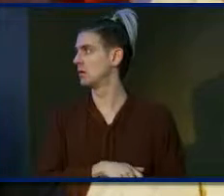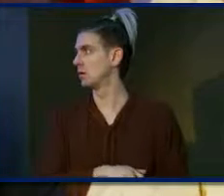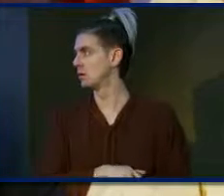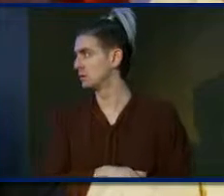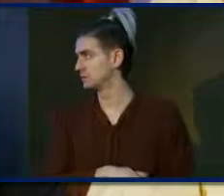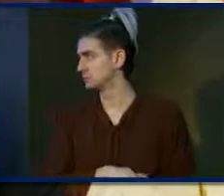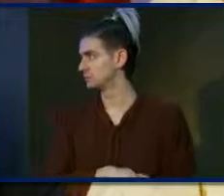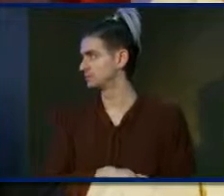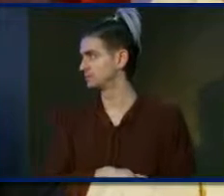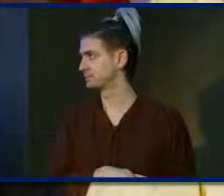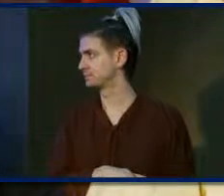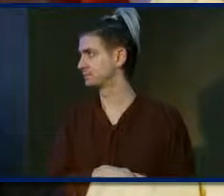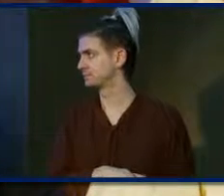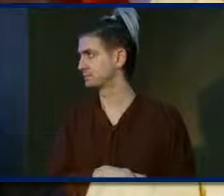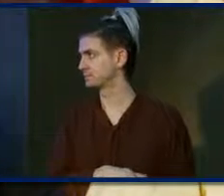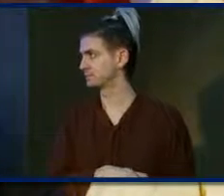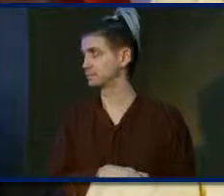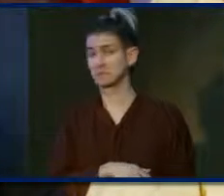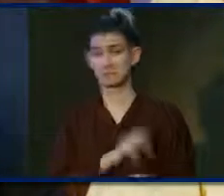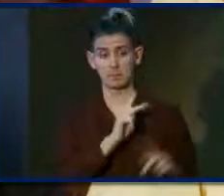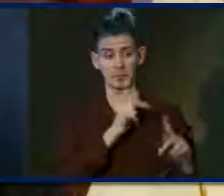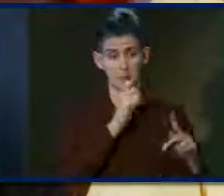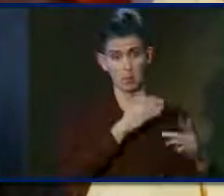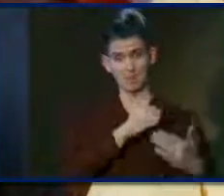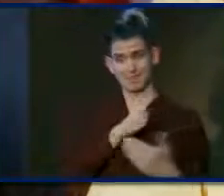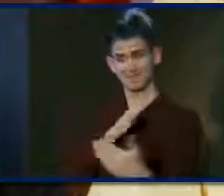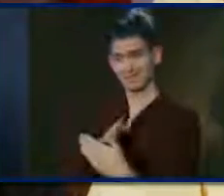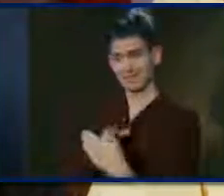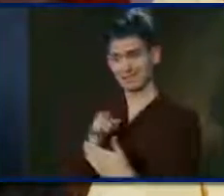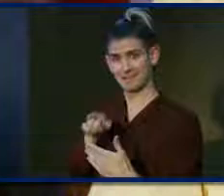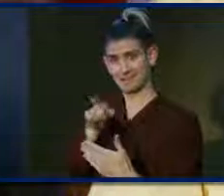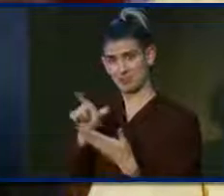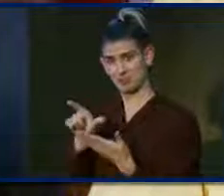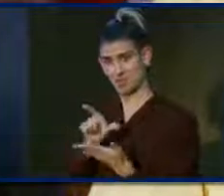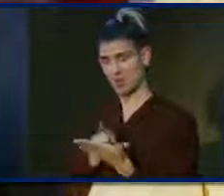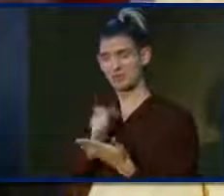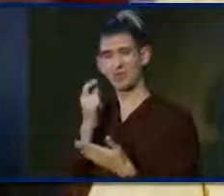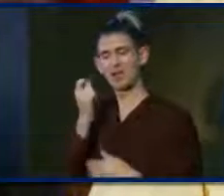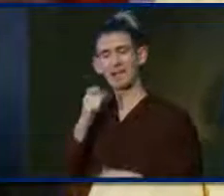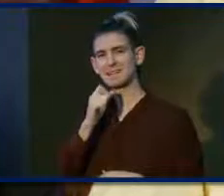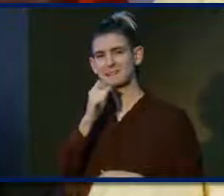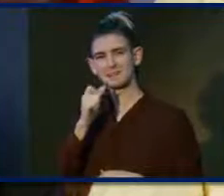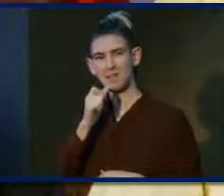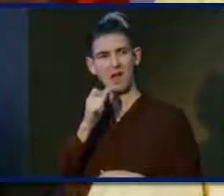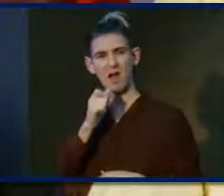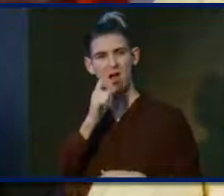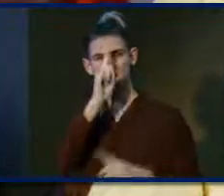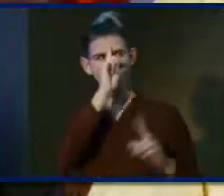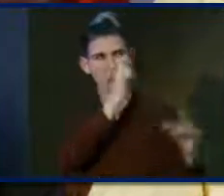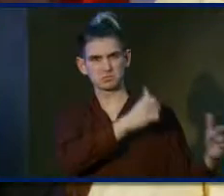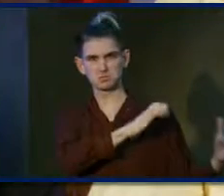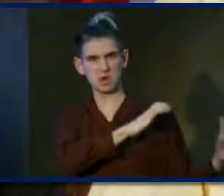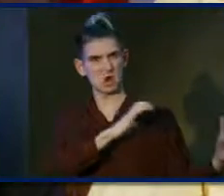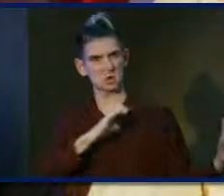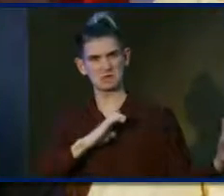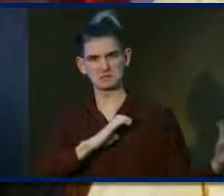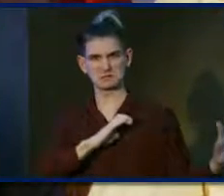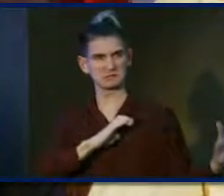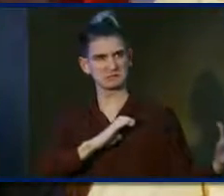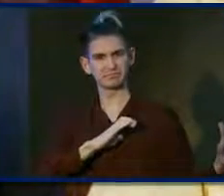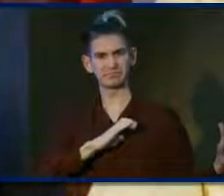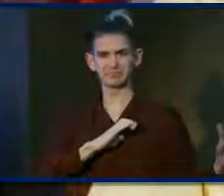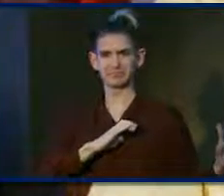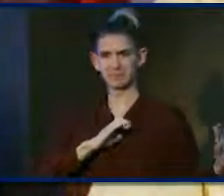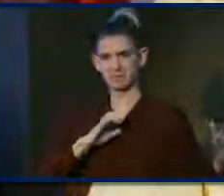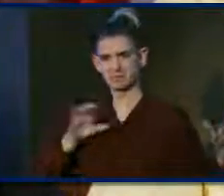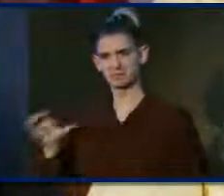for against this is that, you know, it's not for Congress to act on voting.